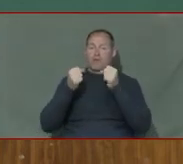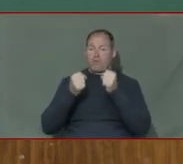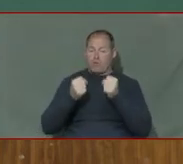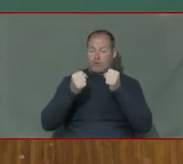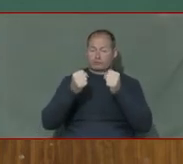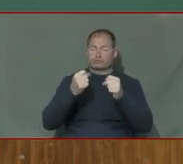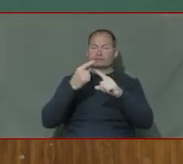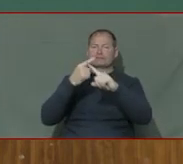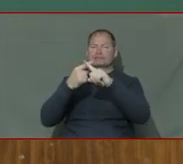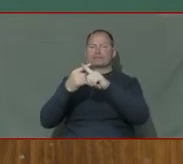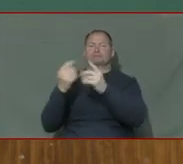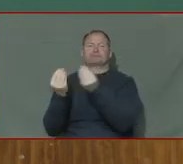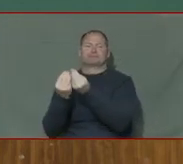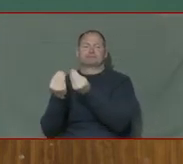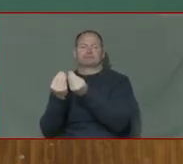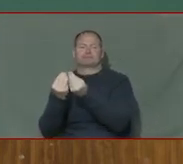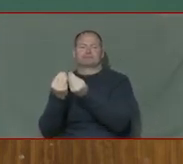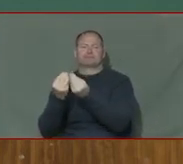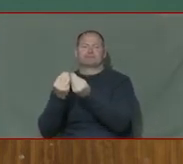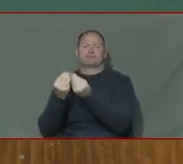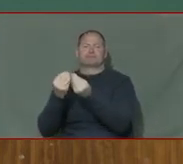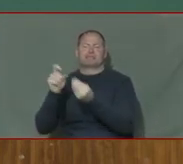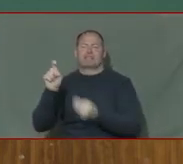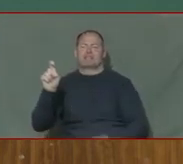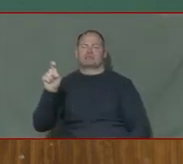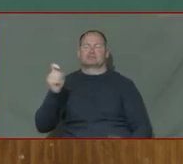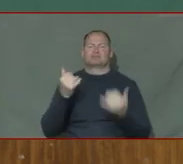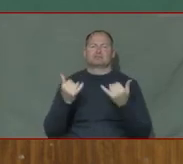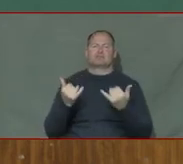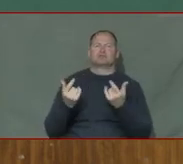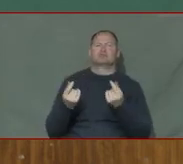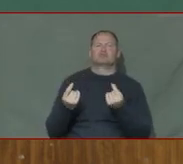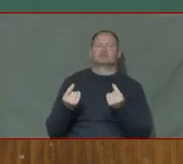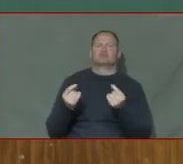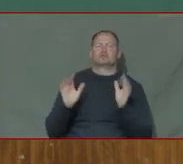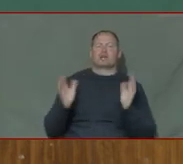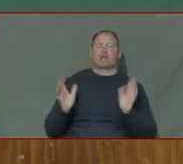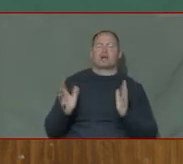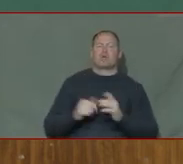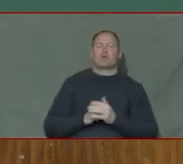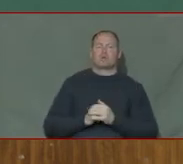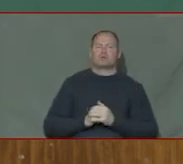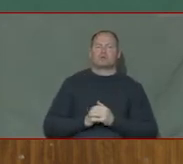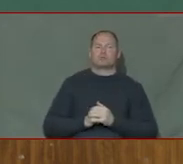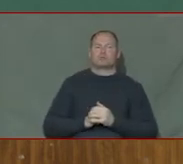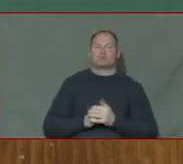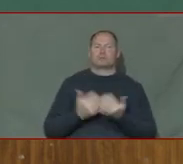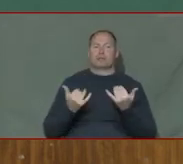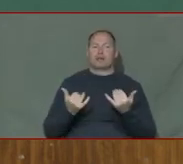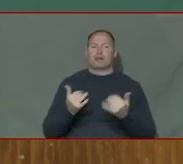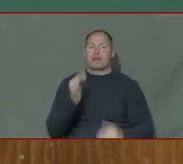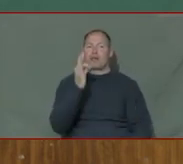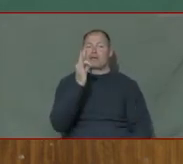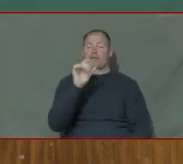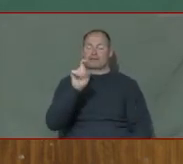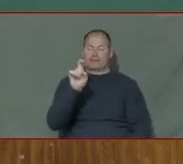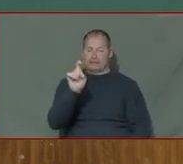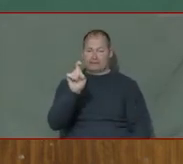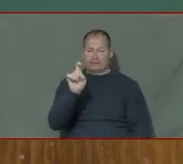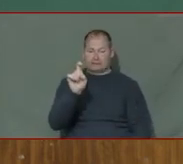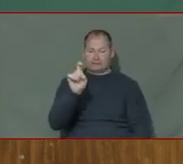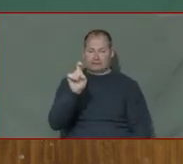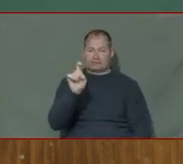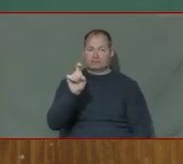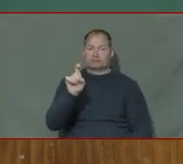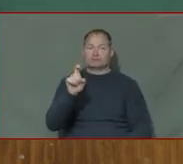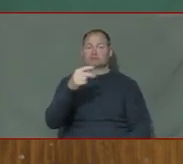x. So how do you differentiate that? If we say fx, now people, you need to listen to this, is equal to a